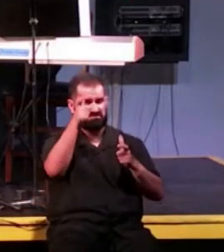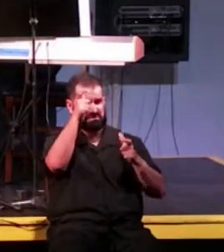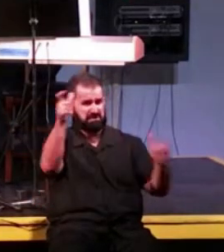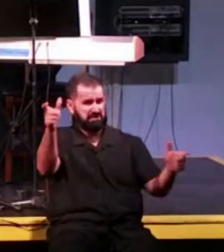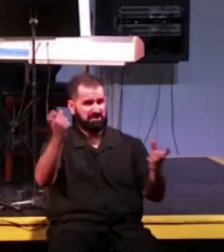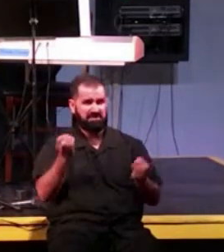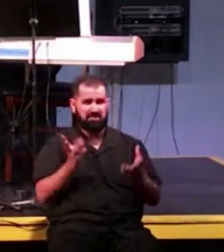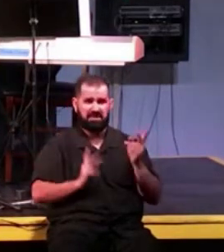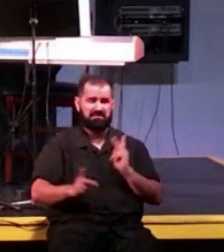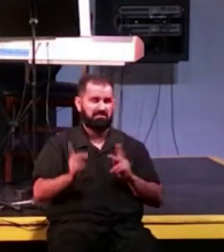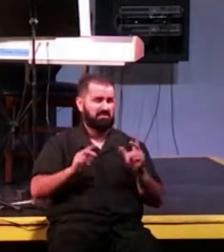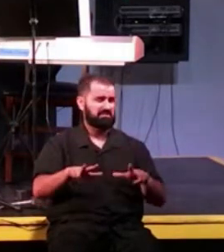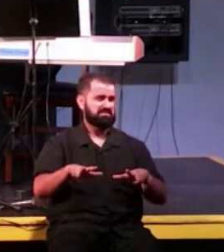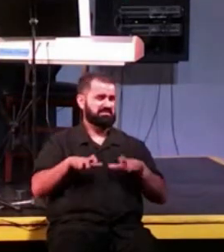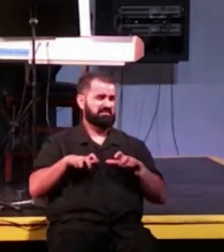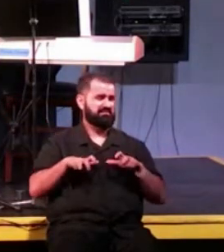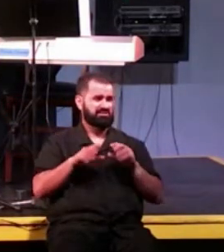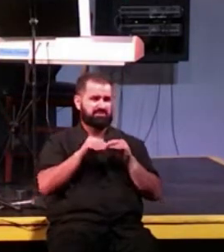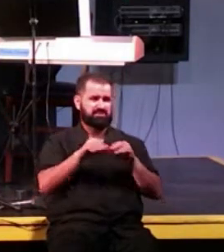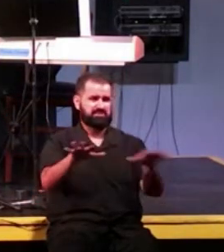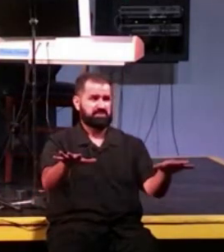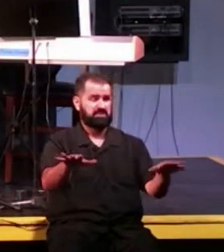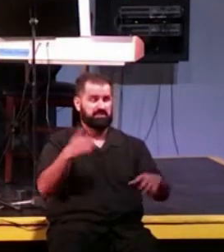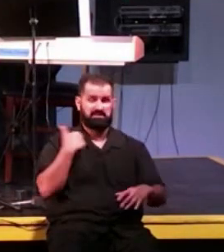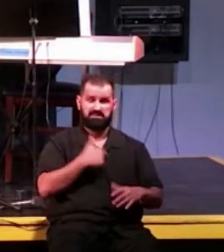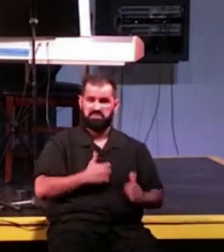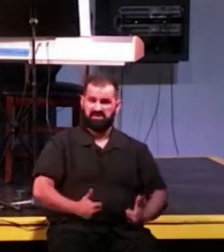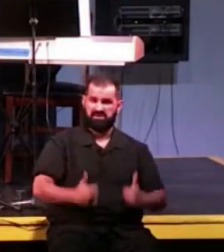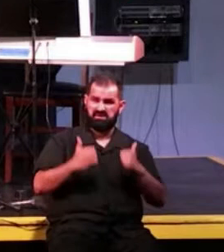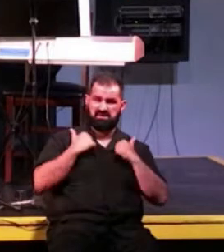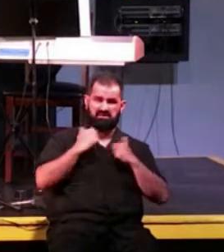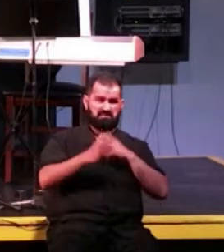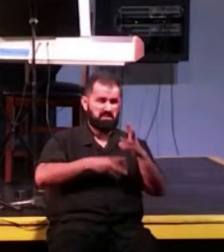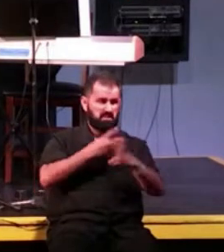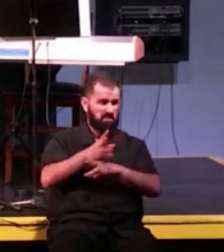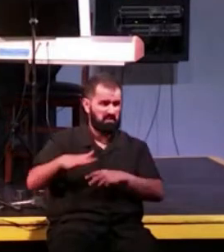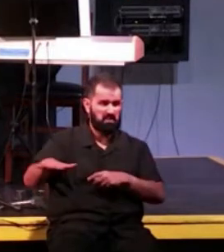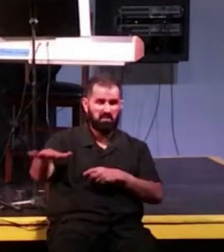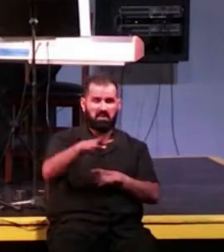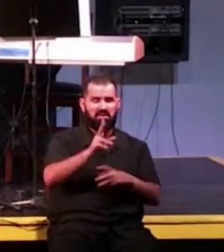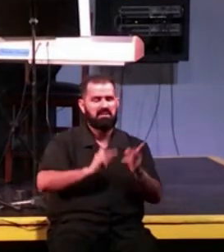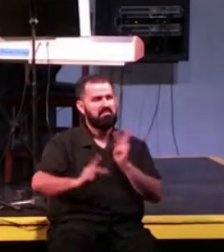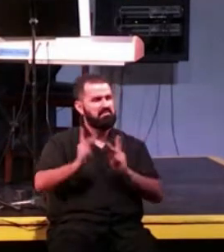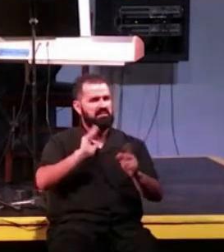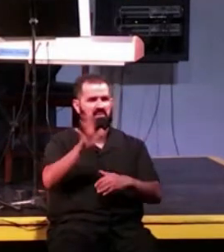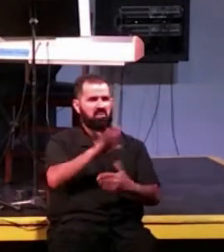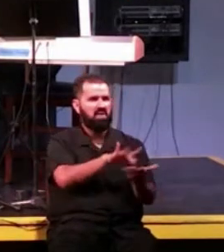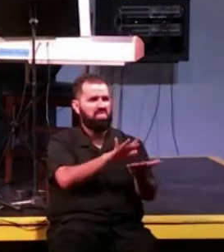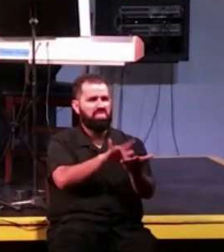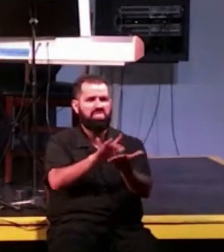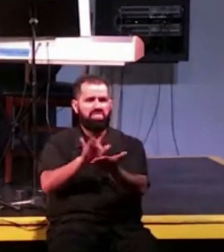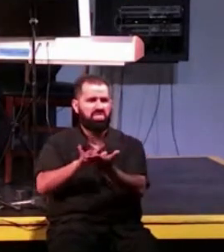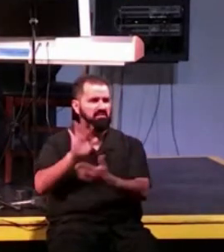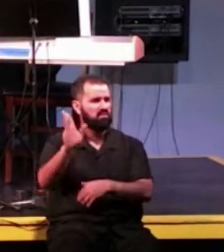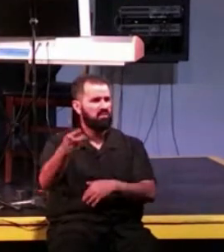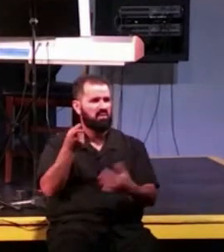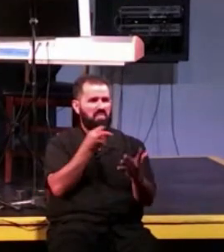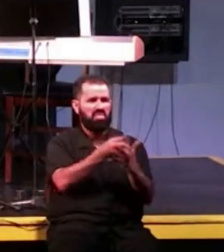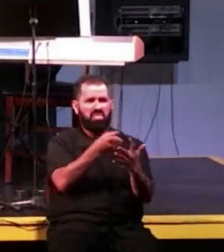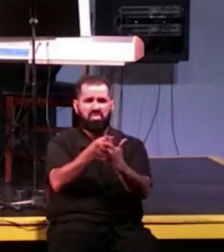is everywhere and prevalent. We live in a ruthless world where people will take advantage of you and hurt